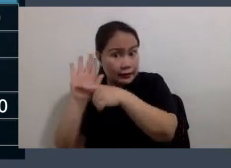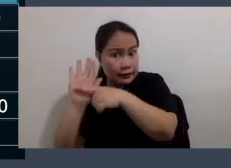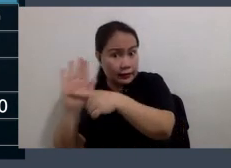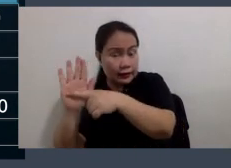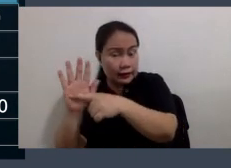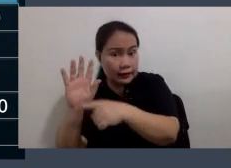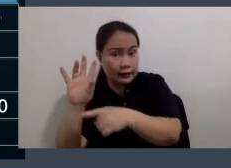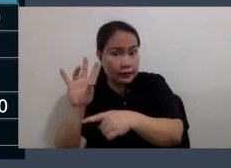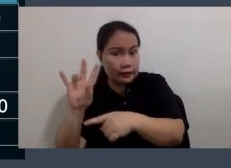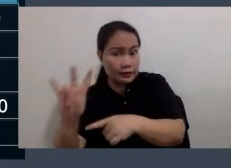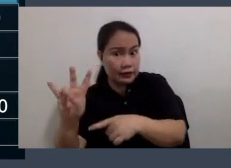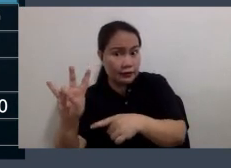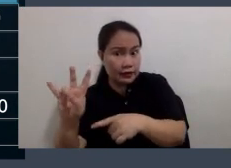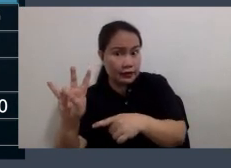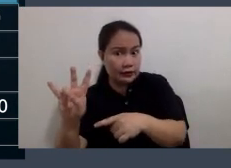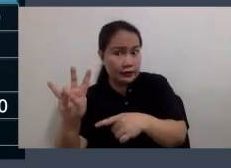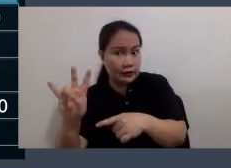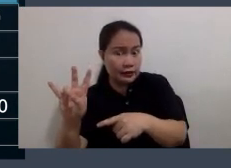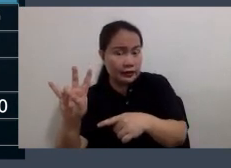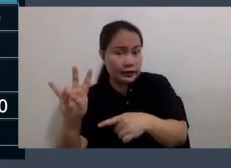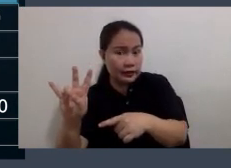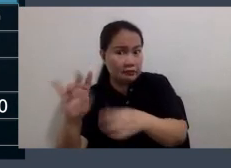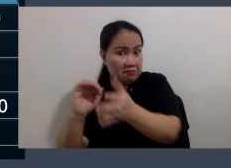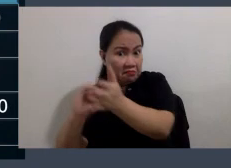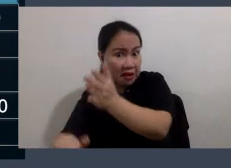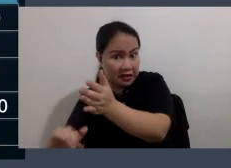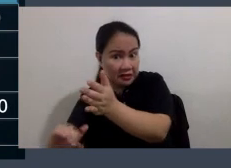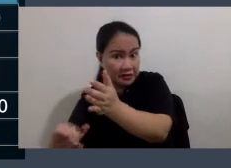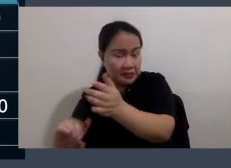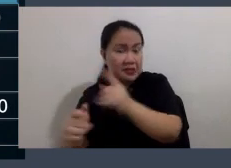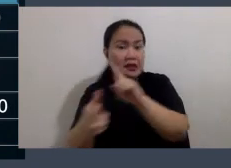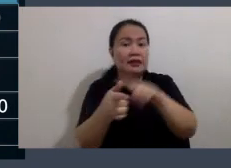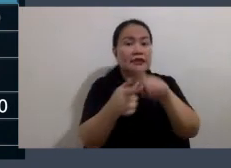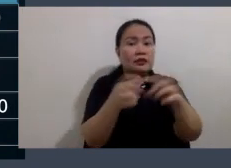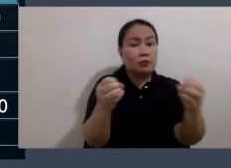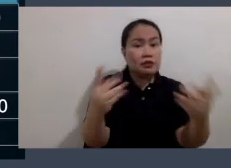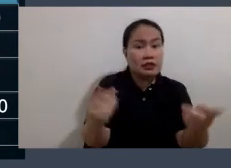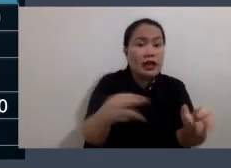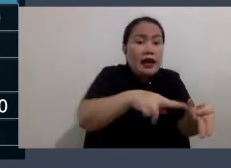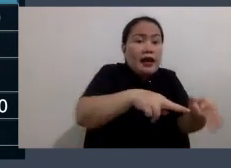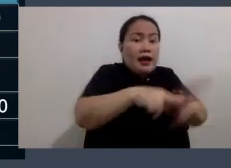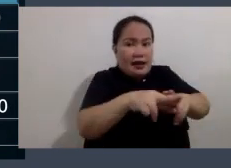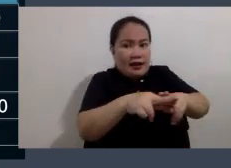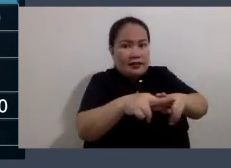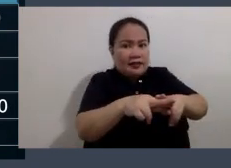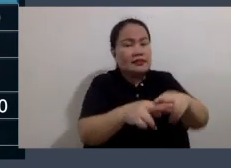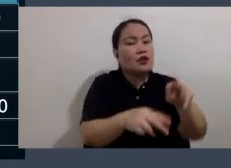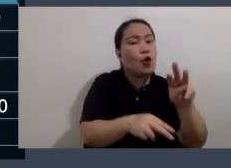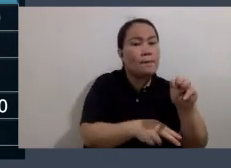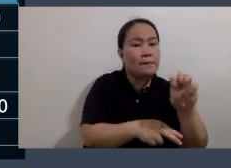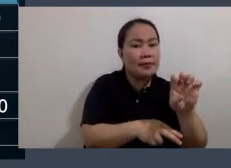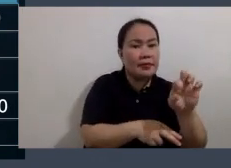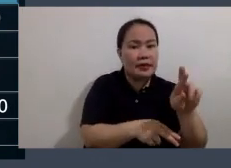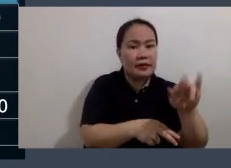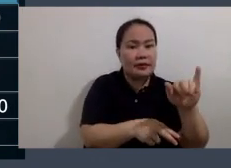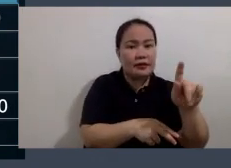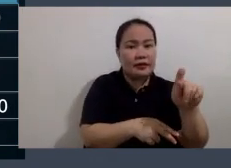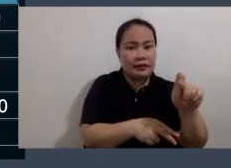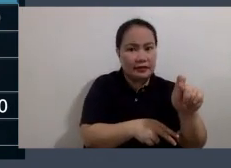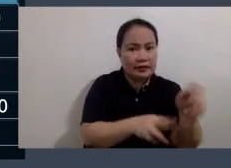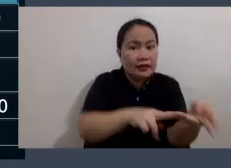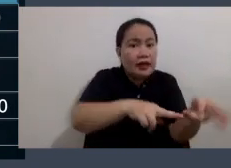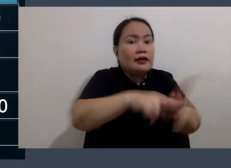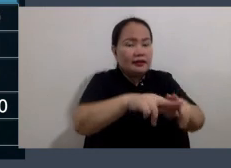pwede rin namang an additional of 7 points. So, that is positive